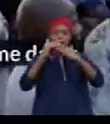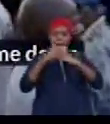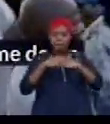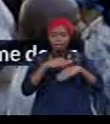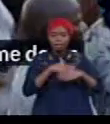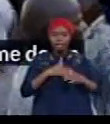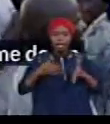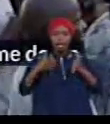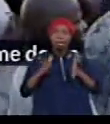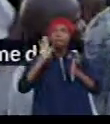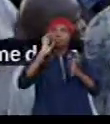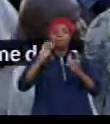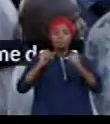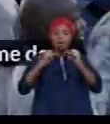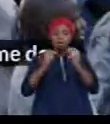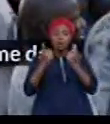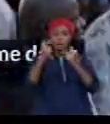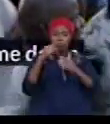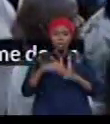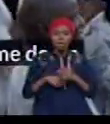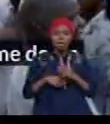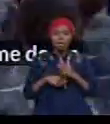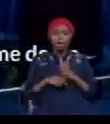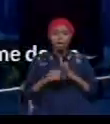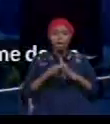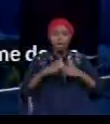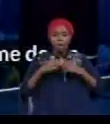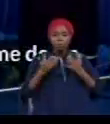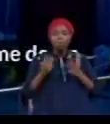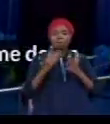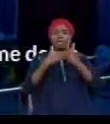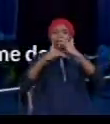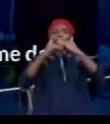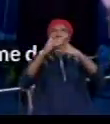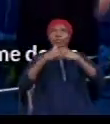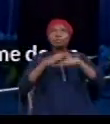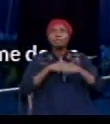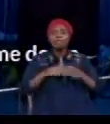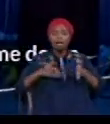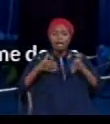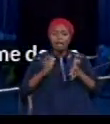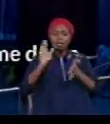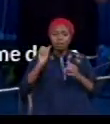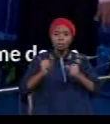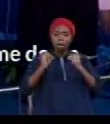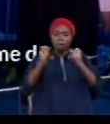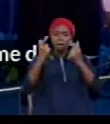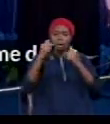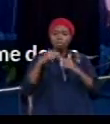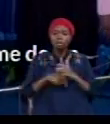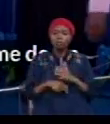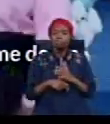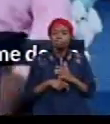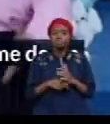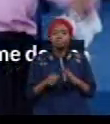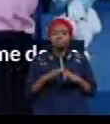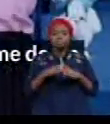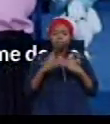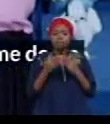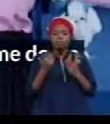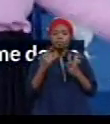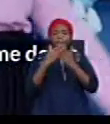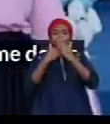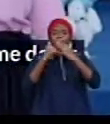Open. Yes, Jesus, open thy heavens. Open thy heavens. Open, open, open,